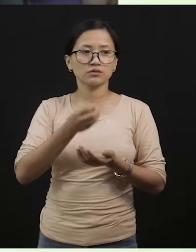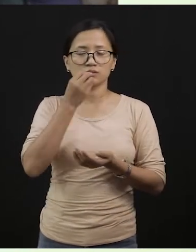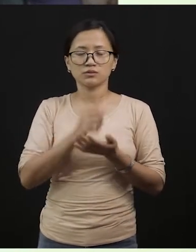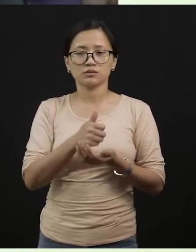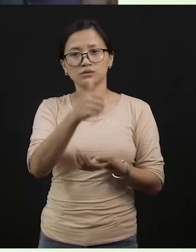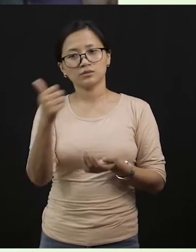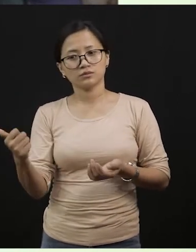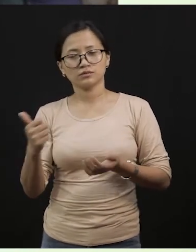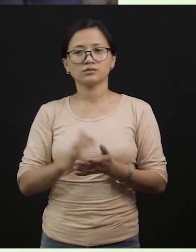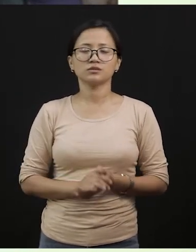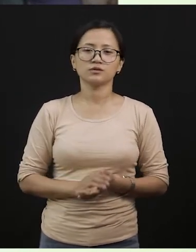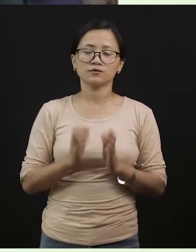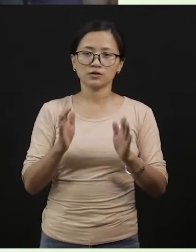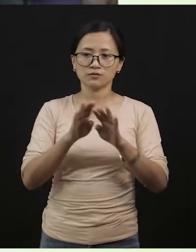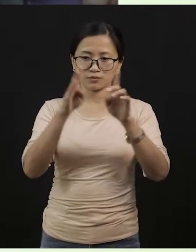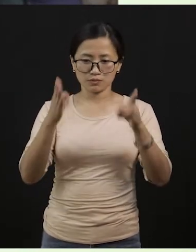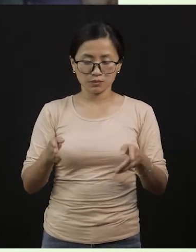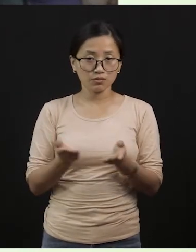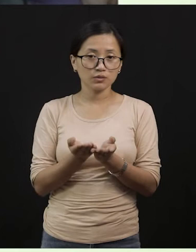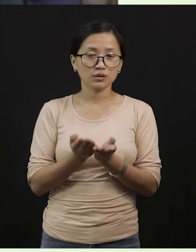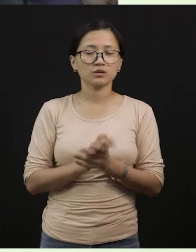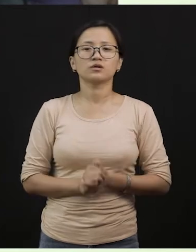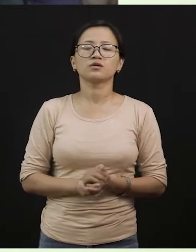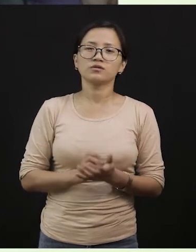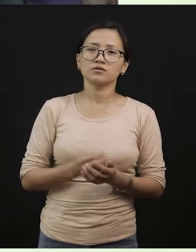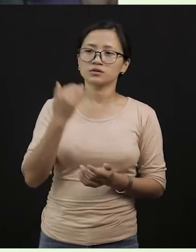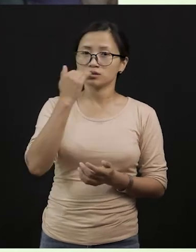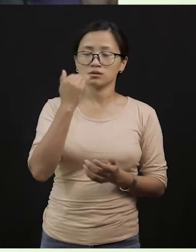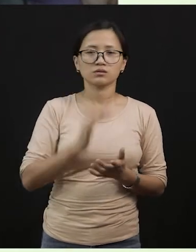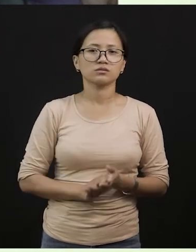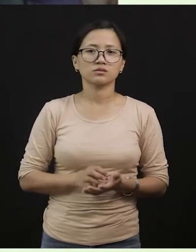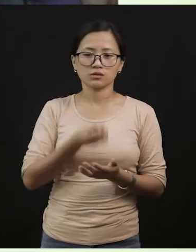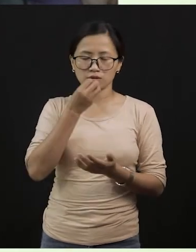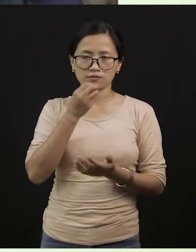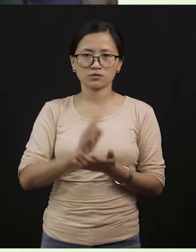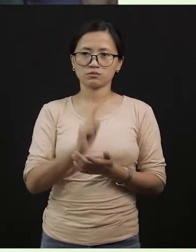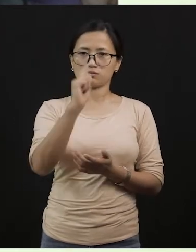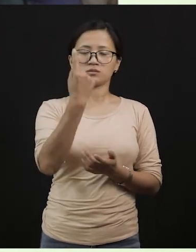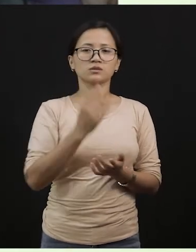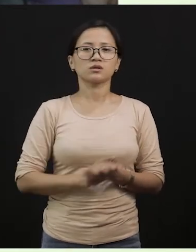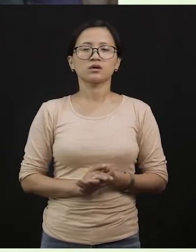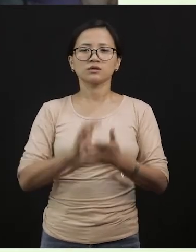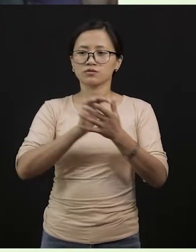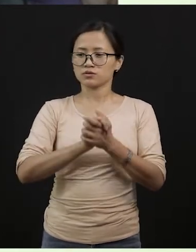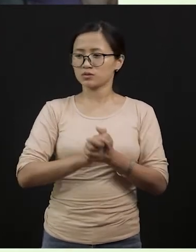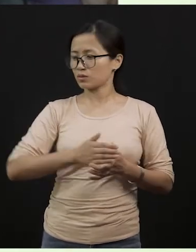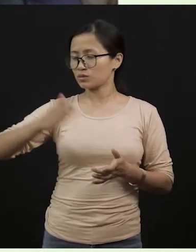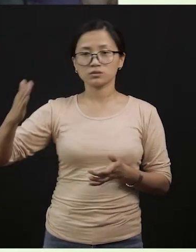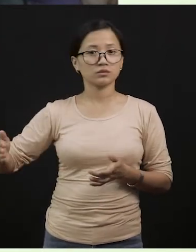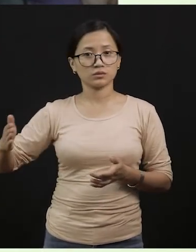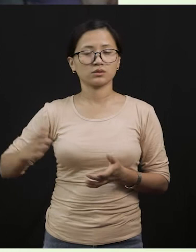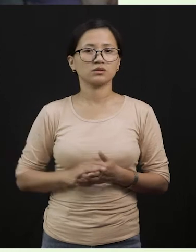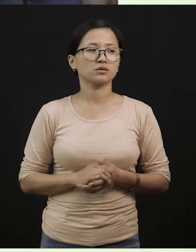have a packet of chocolates and you want to have it all alone, but your friends are by your side, what should you do?